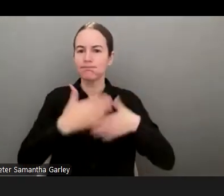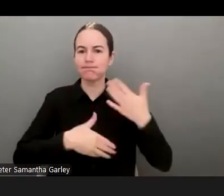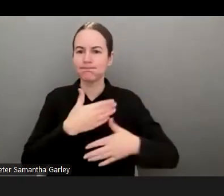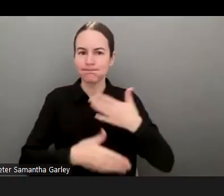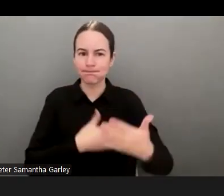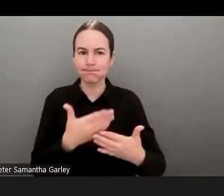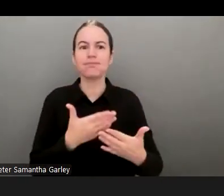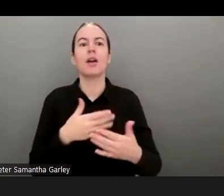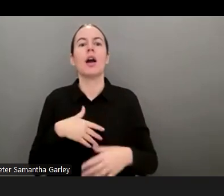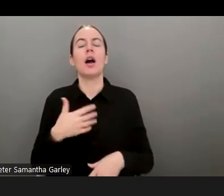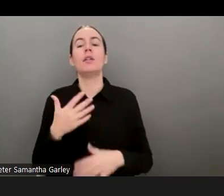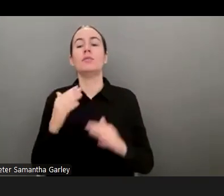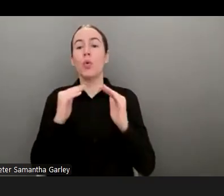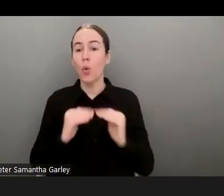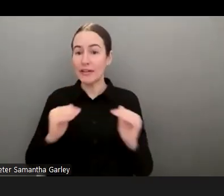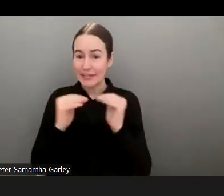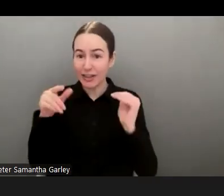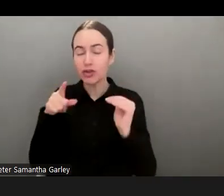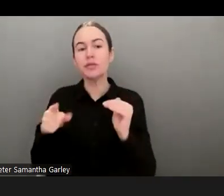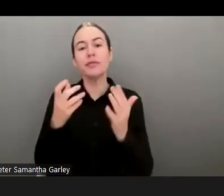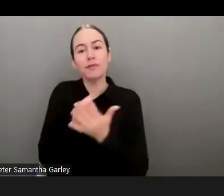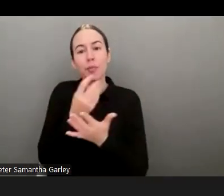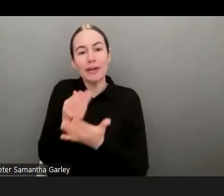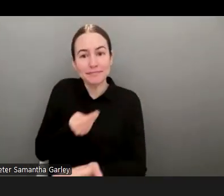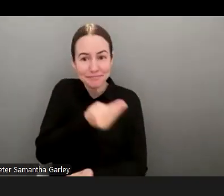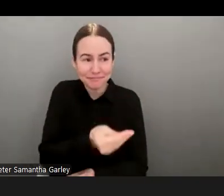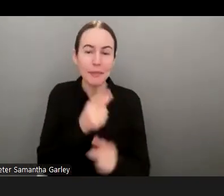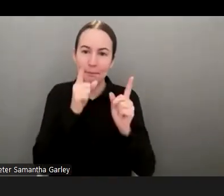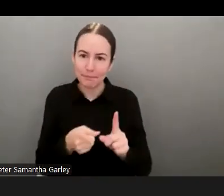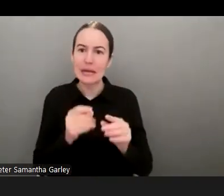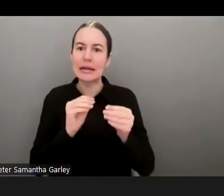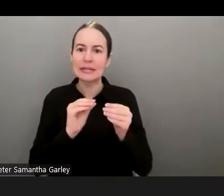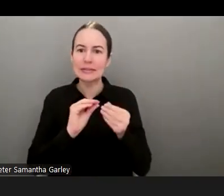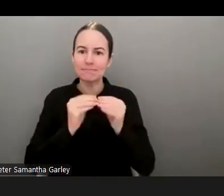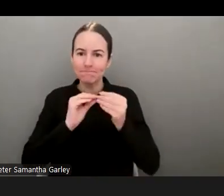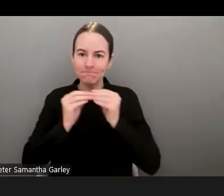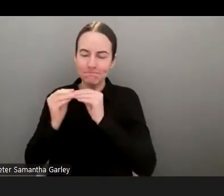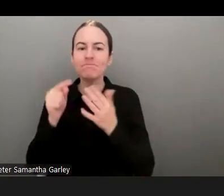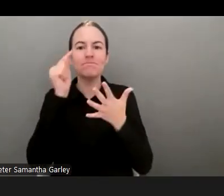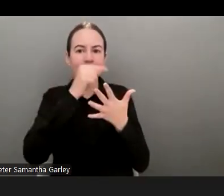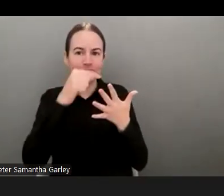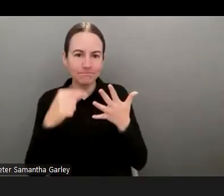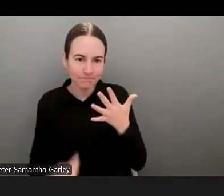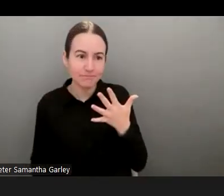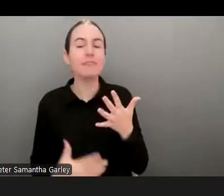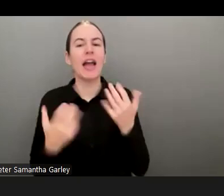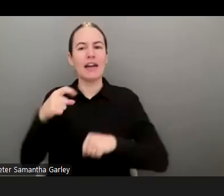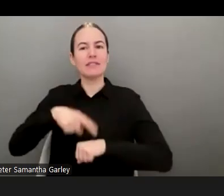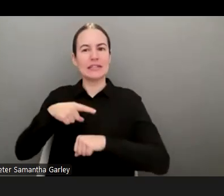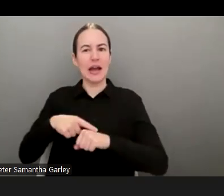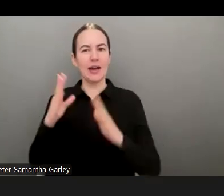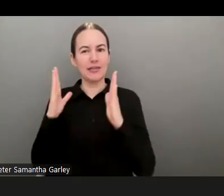organization information about what they have to fix and a deadline for when it has to be completed. And if it's